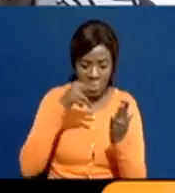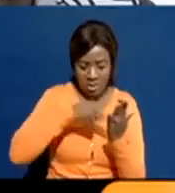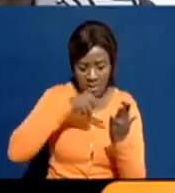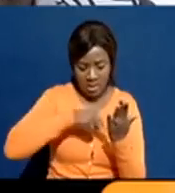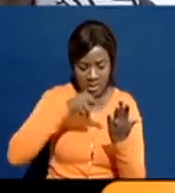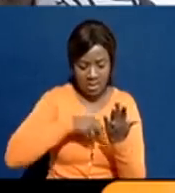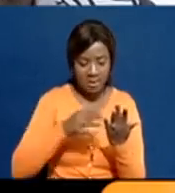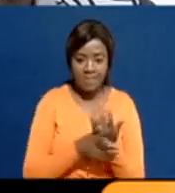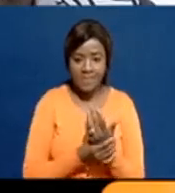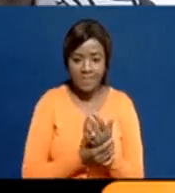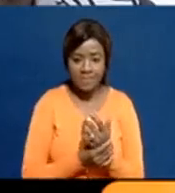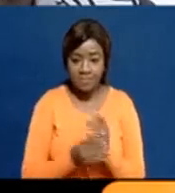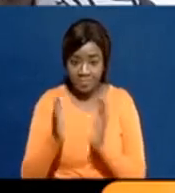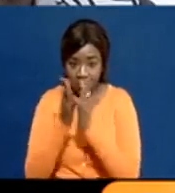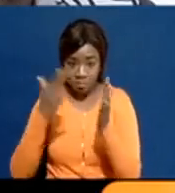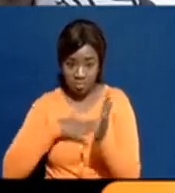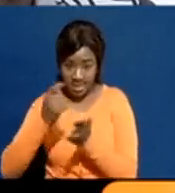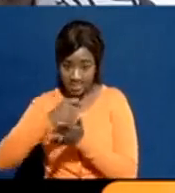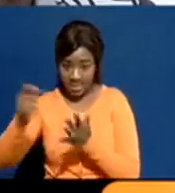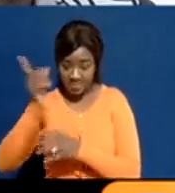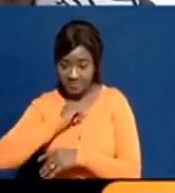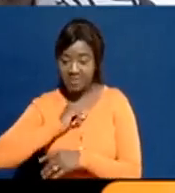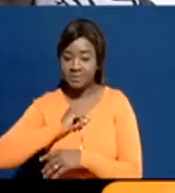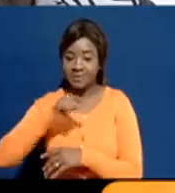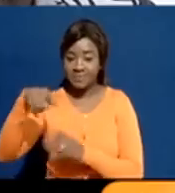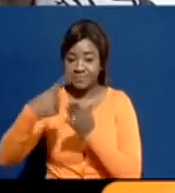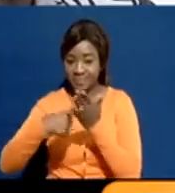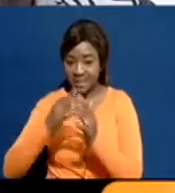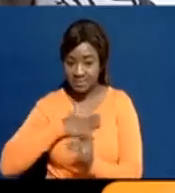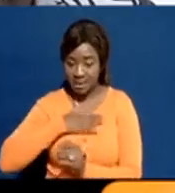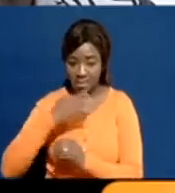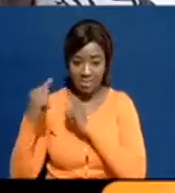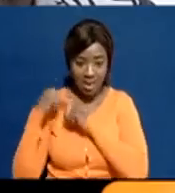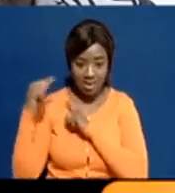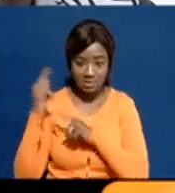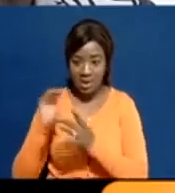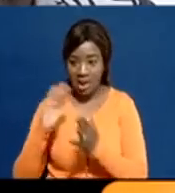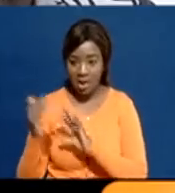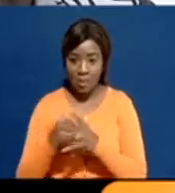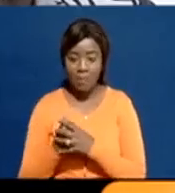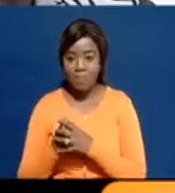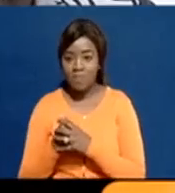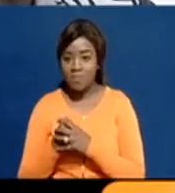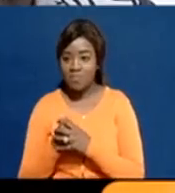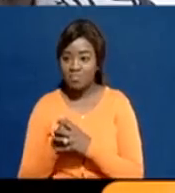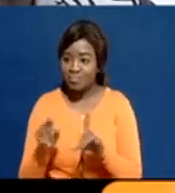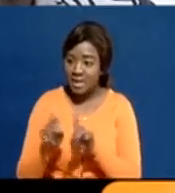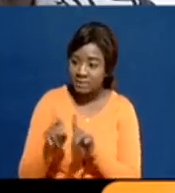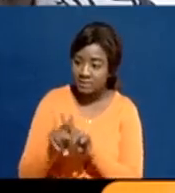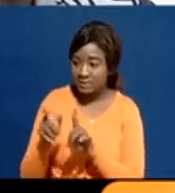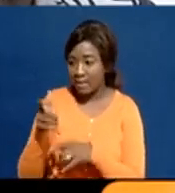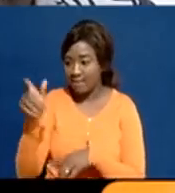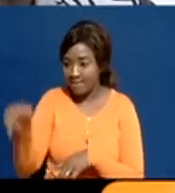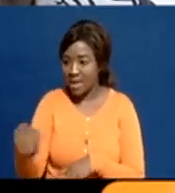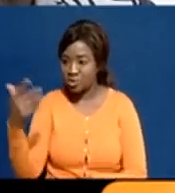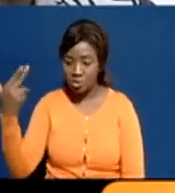book. By the way, I talk about my experiences with cancer a lot in that book. Yeah. Mm. So it's like somebody is holding a loaded gun